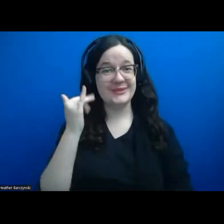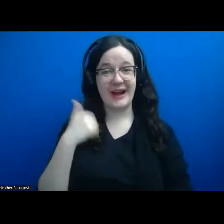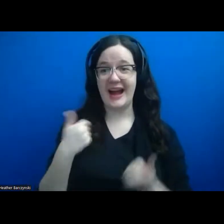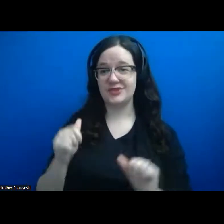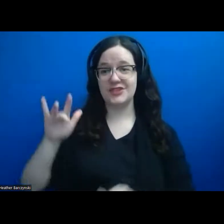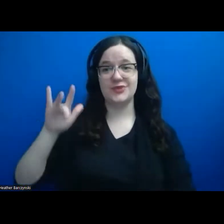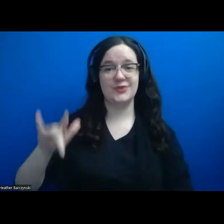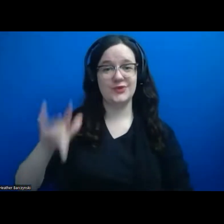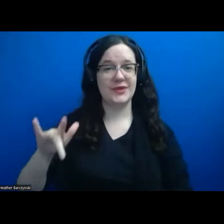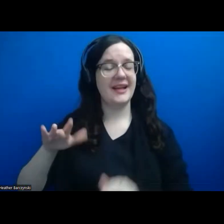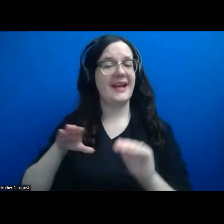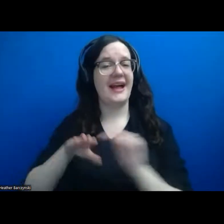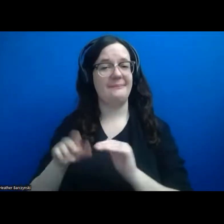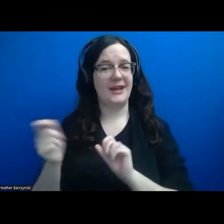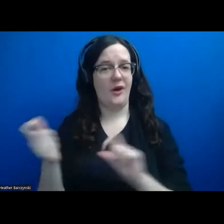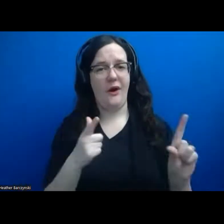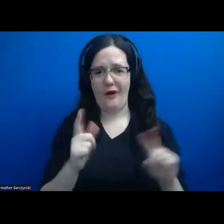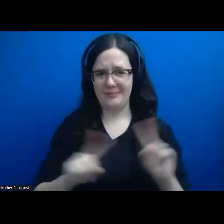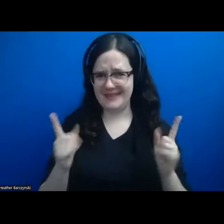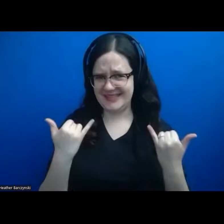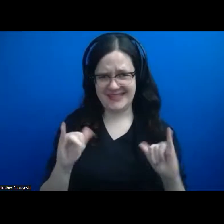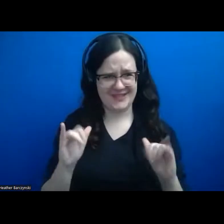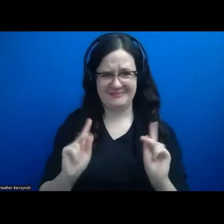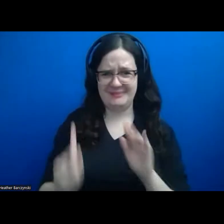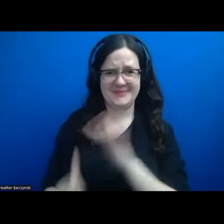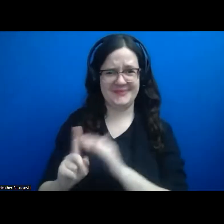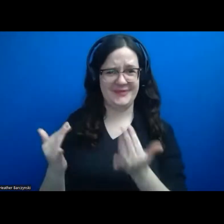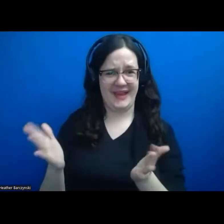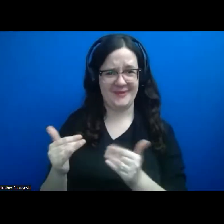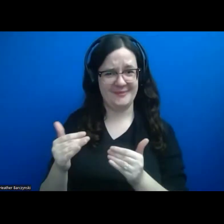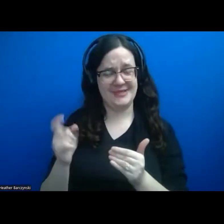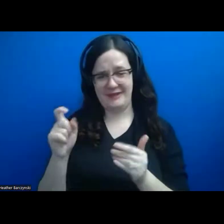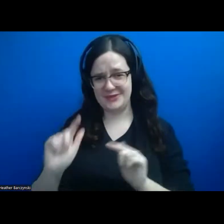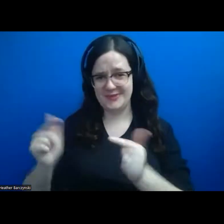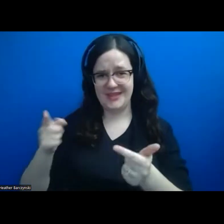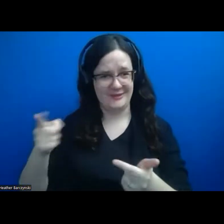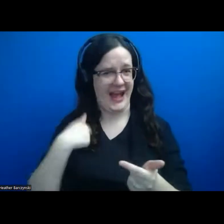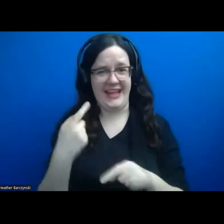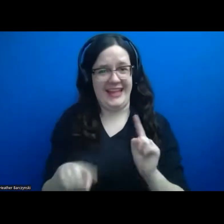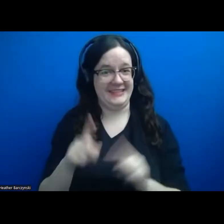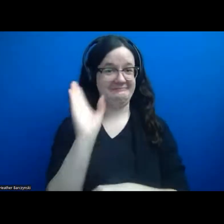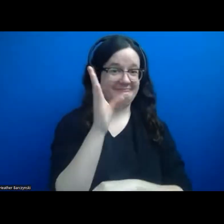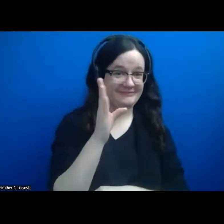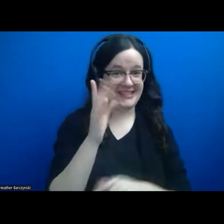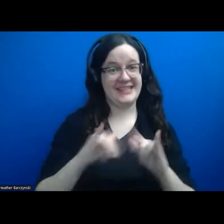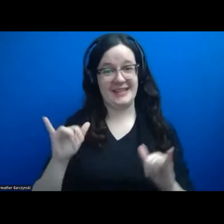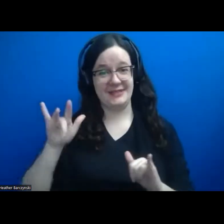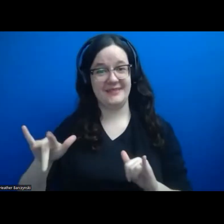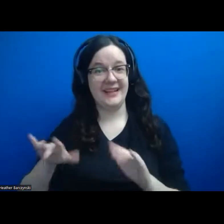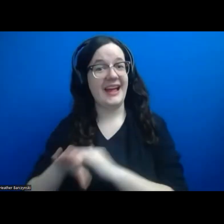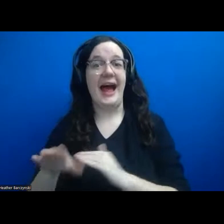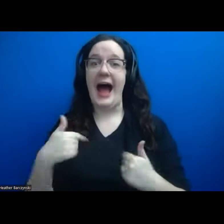the waiting room. All right. So you'll have to take that over because I'm not going to be able to do both. Right. I'm extremely talented,